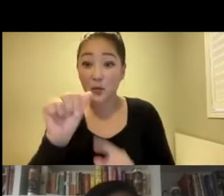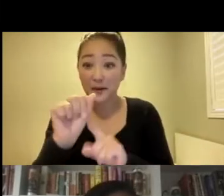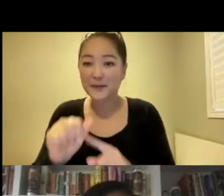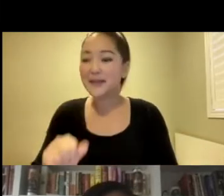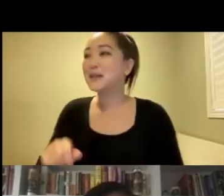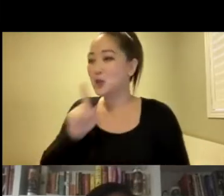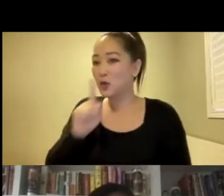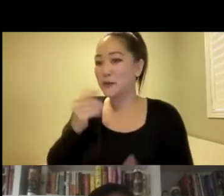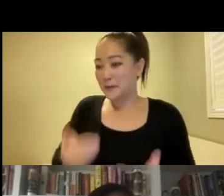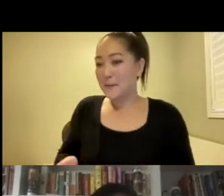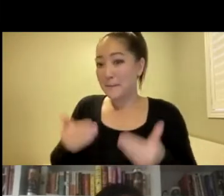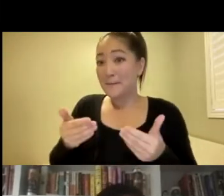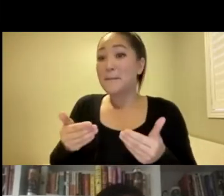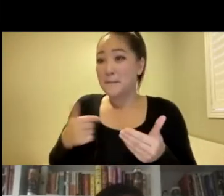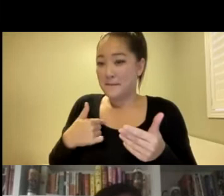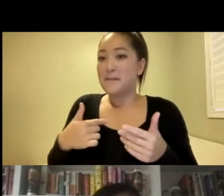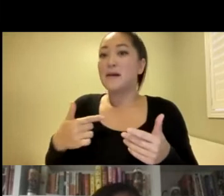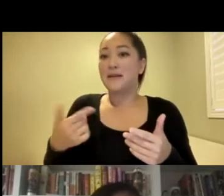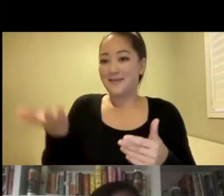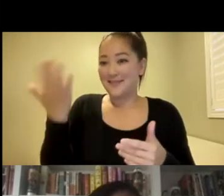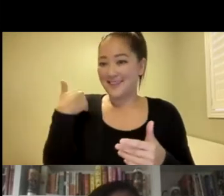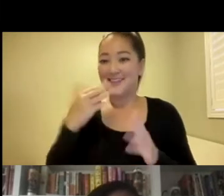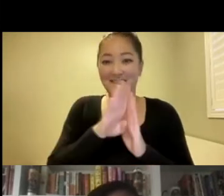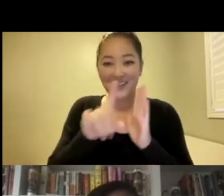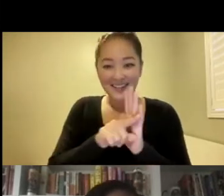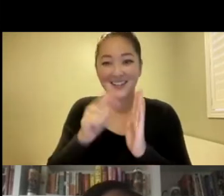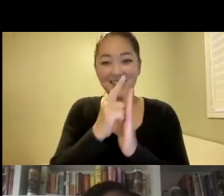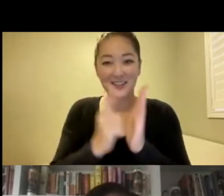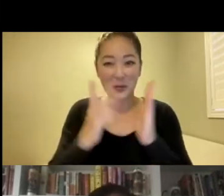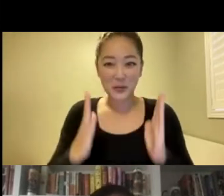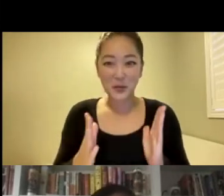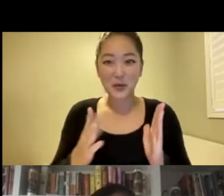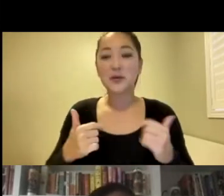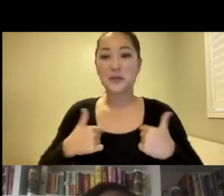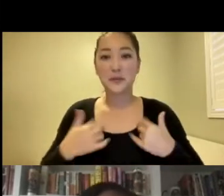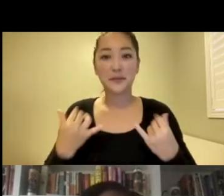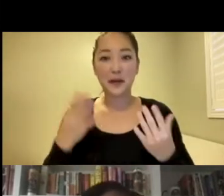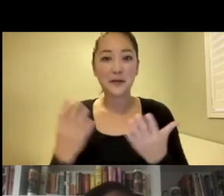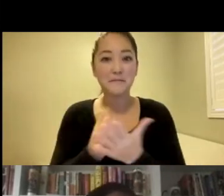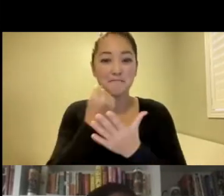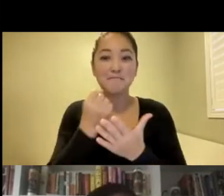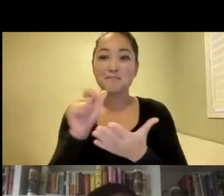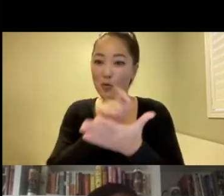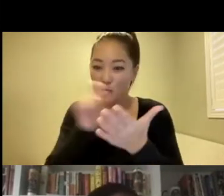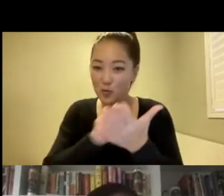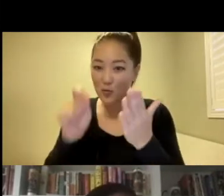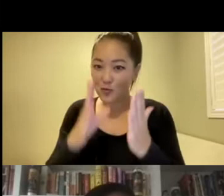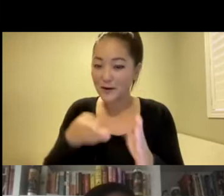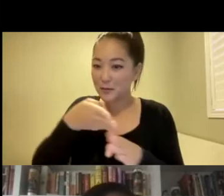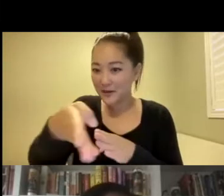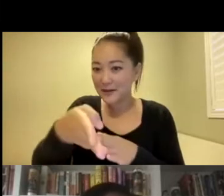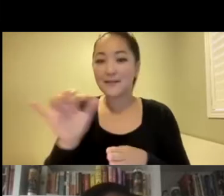I actually trained as a lawyer, but I'm currently a writer by profession and a community